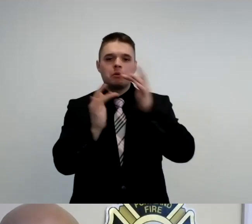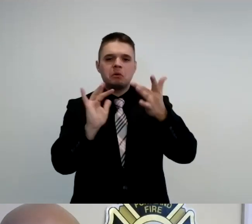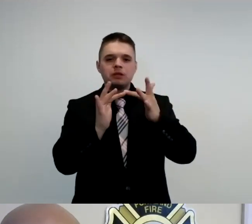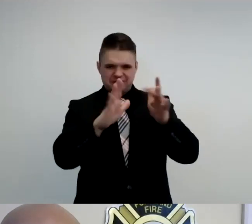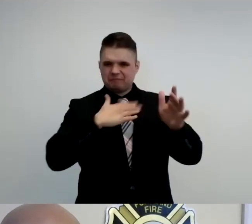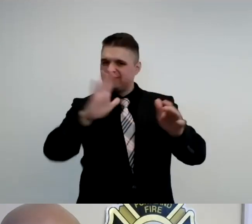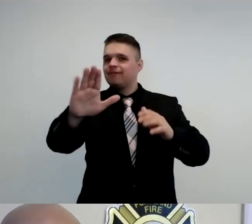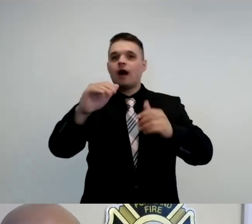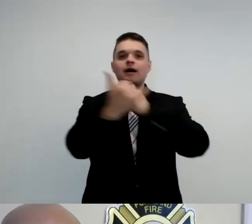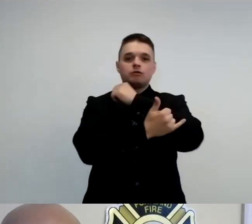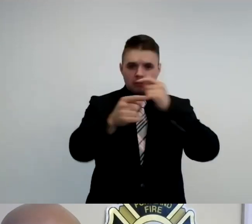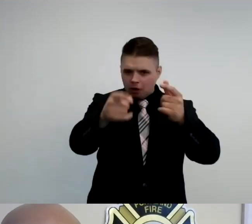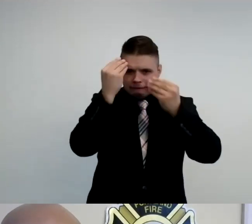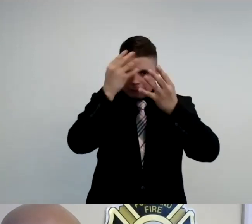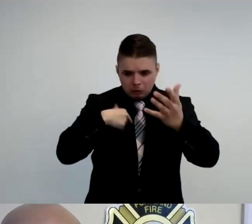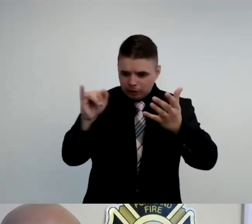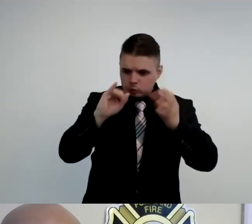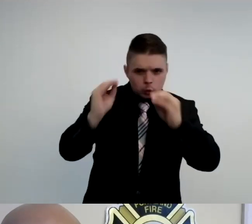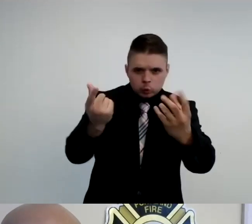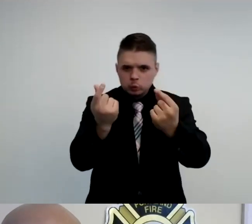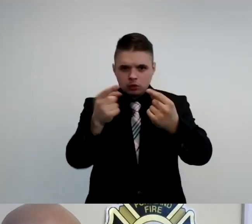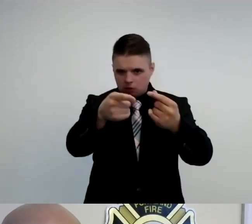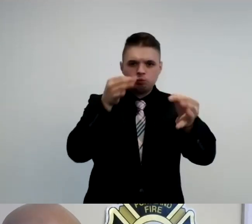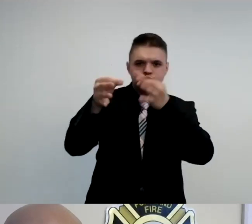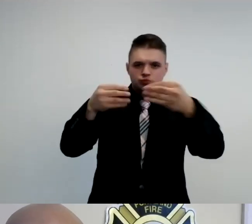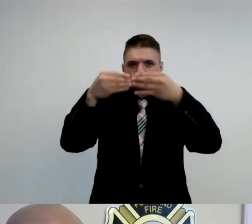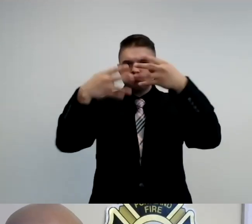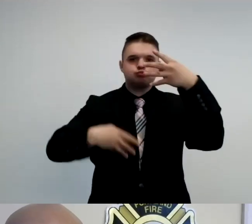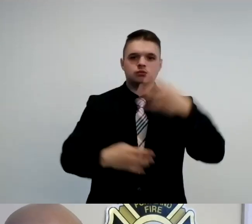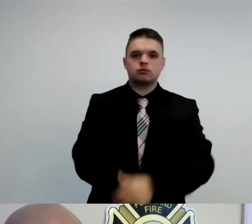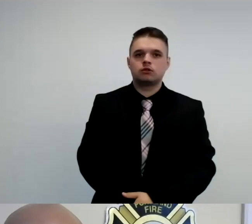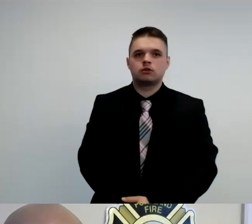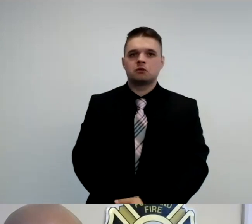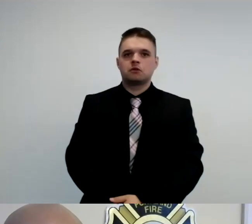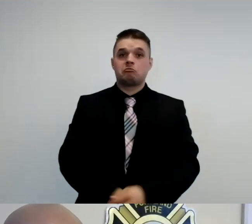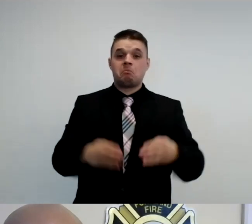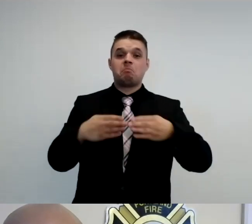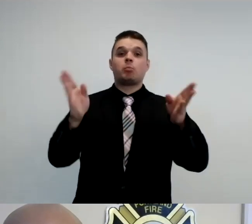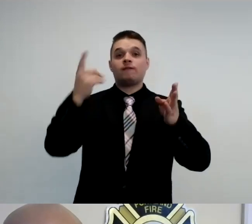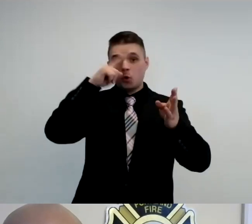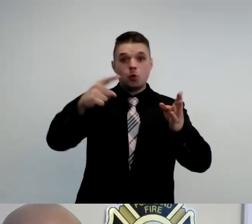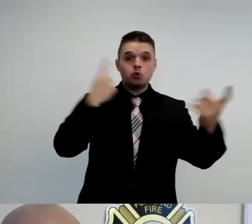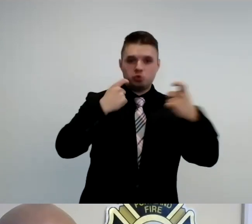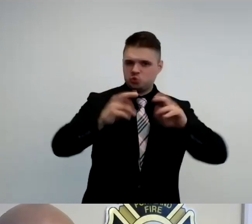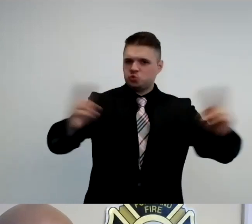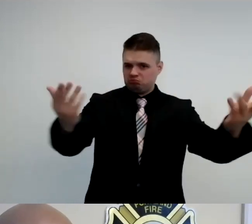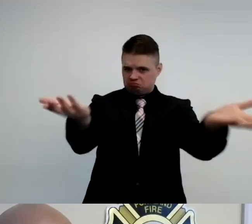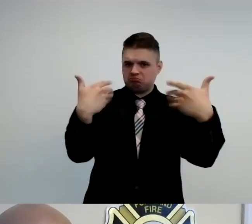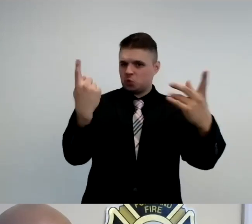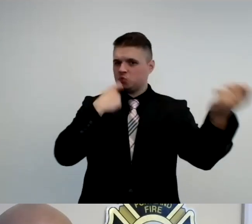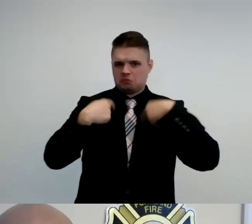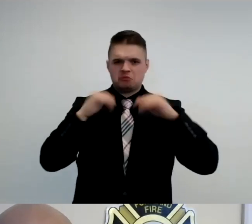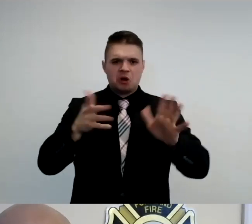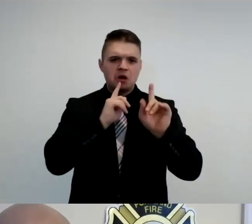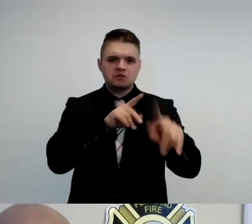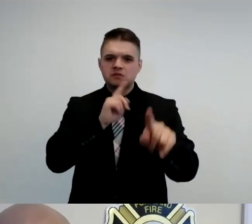I think with that, we'll open it to questions. Ask questions. So if reporters want to just raise their little